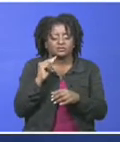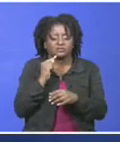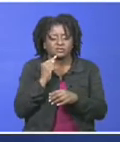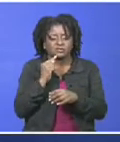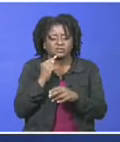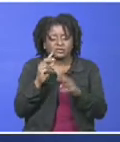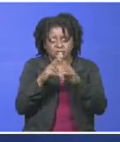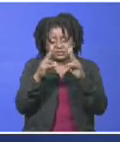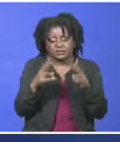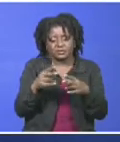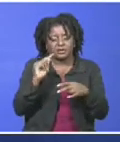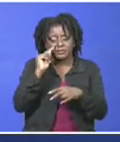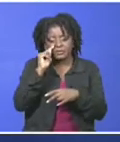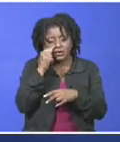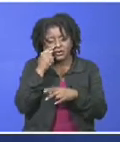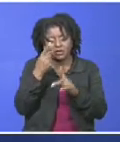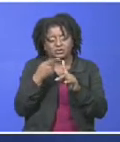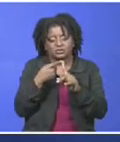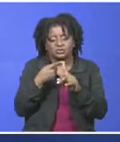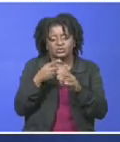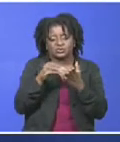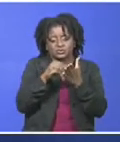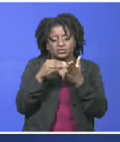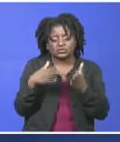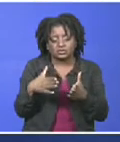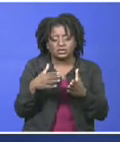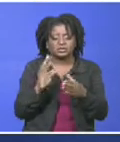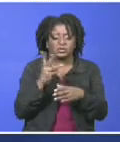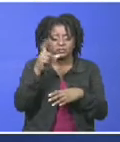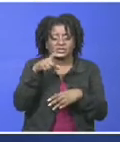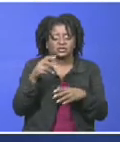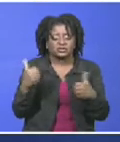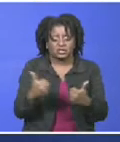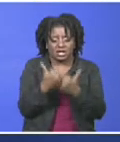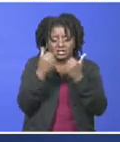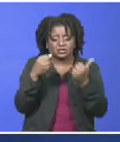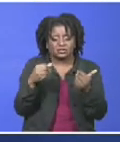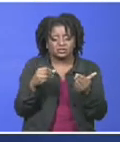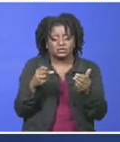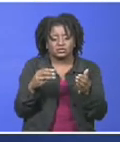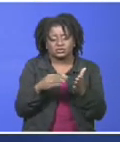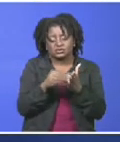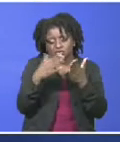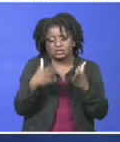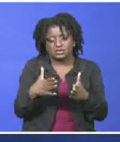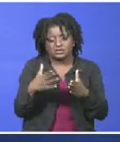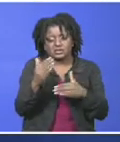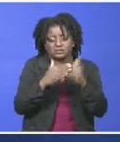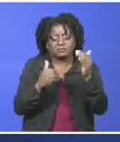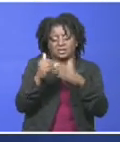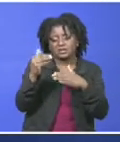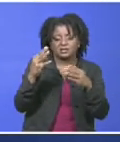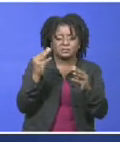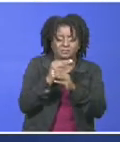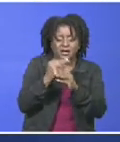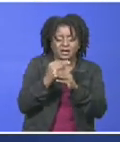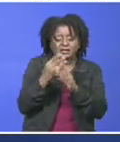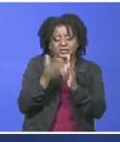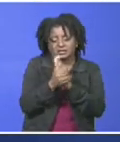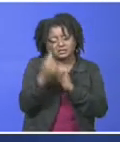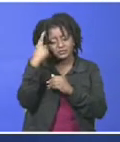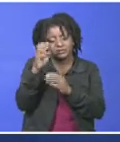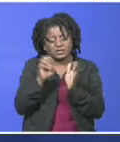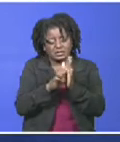have to try to challenge students and build math skills, for example. If a person comes to BTVI and does not